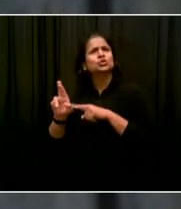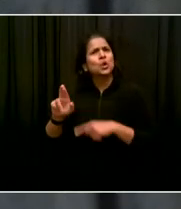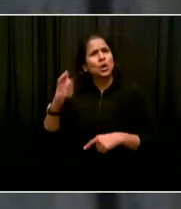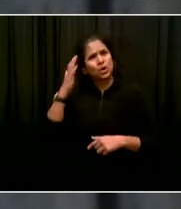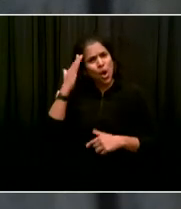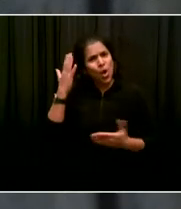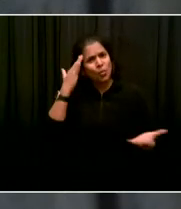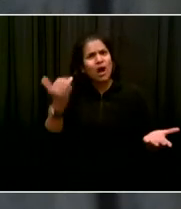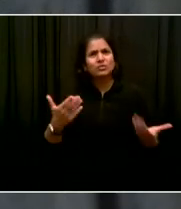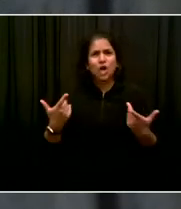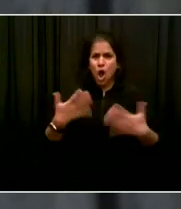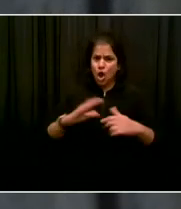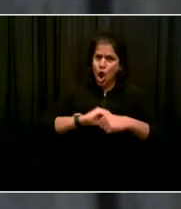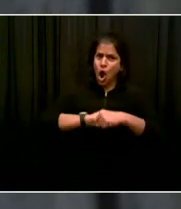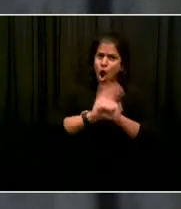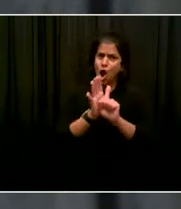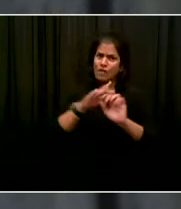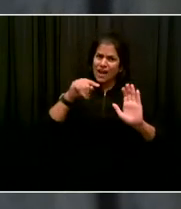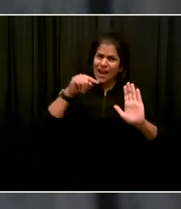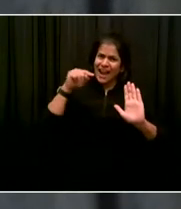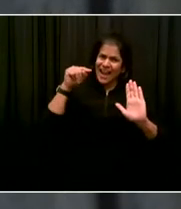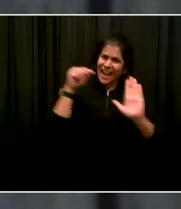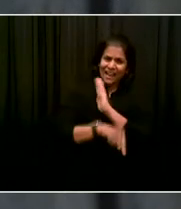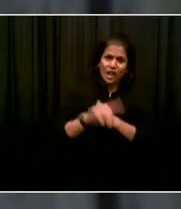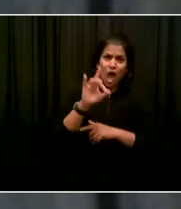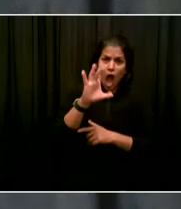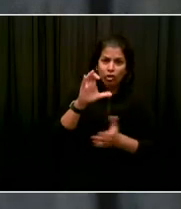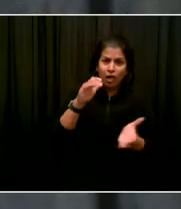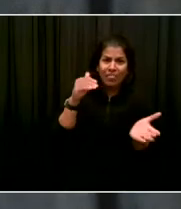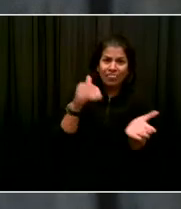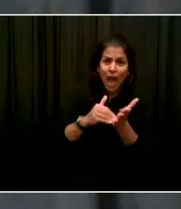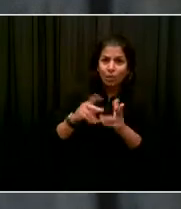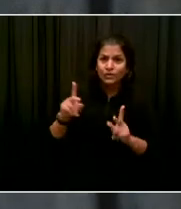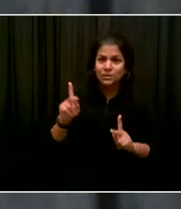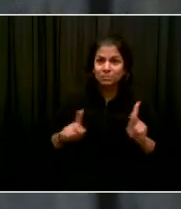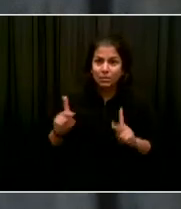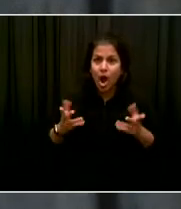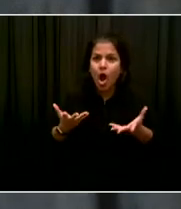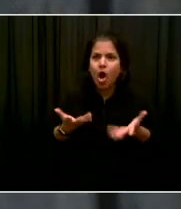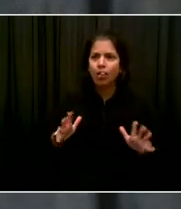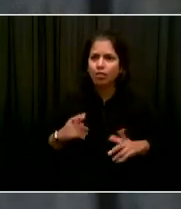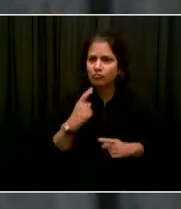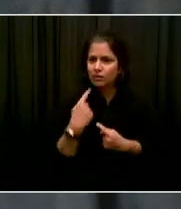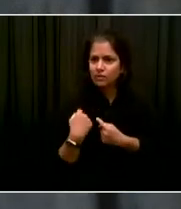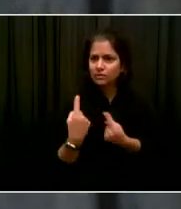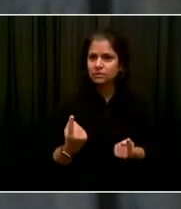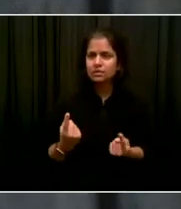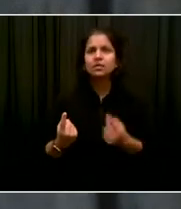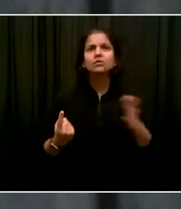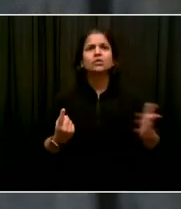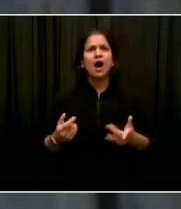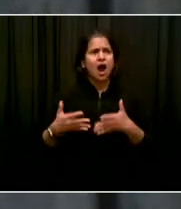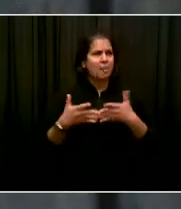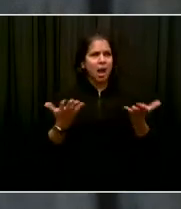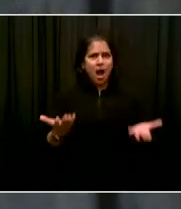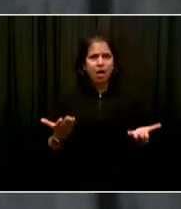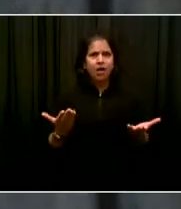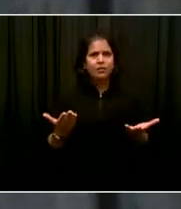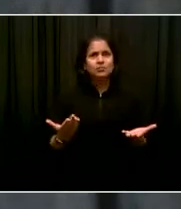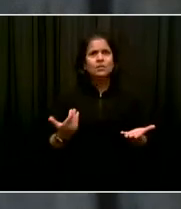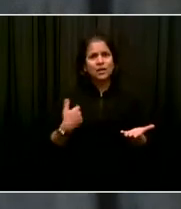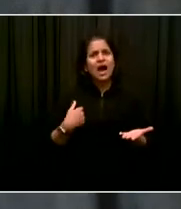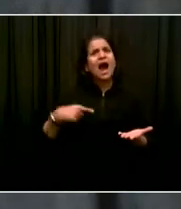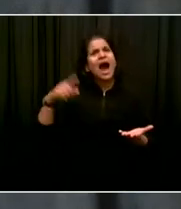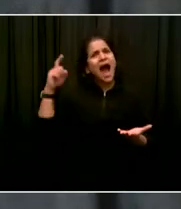longer here. So let's get on the good foot like James Brown. Like the Godfather Soul